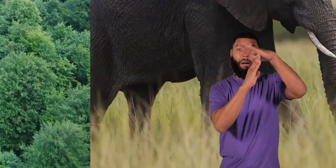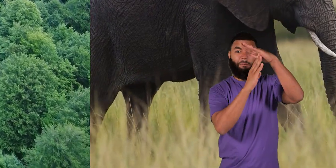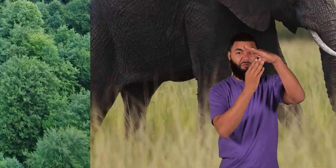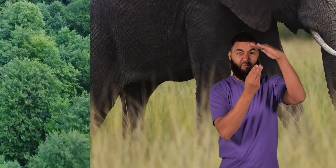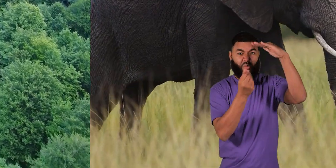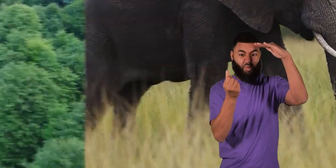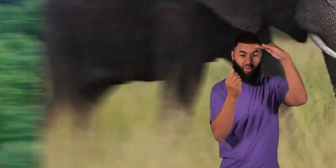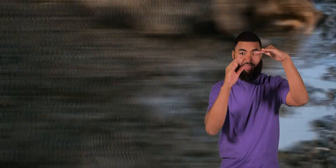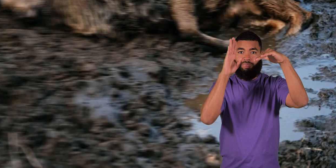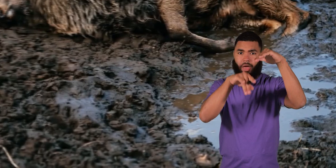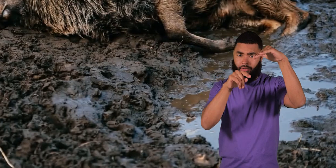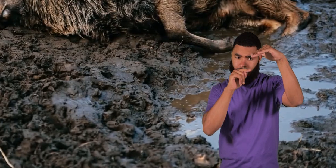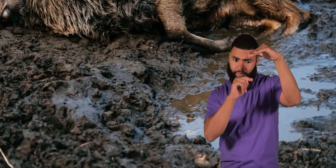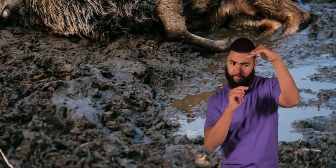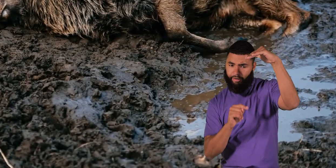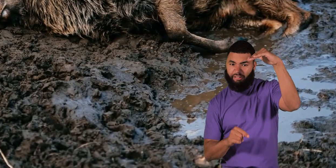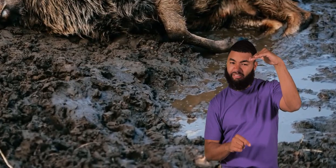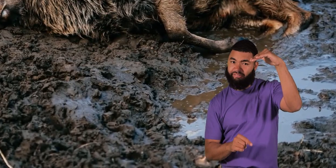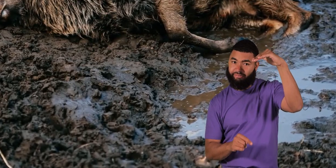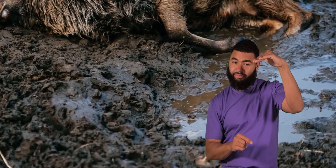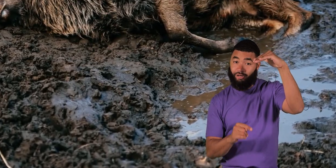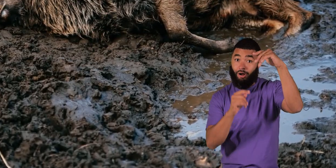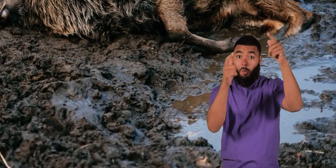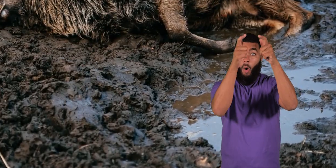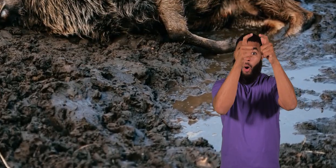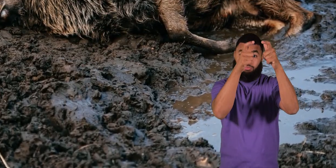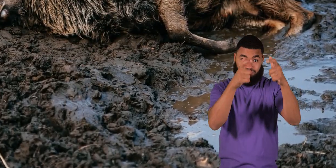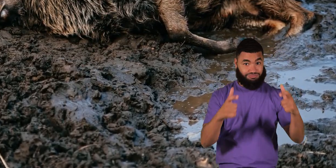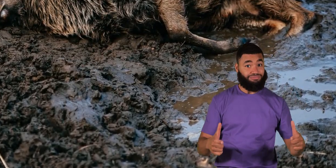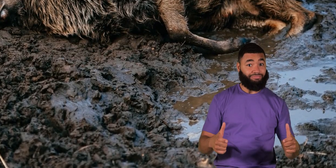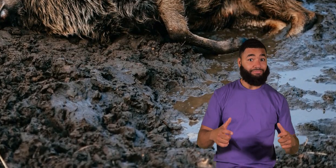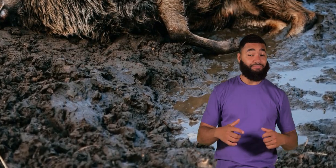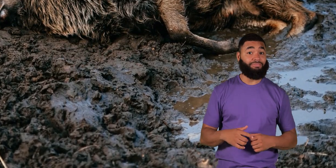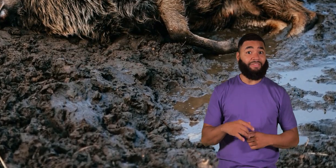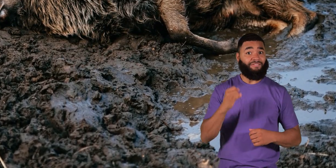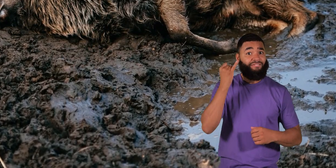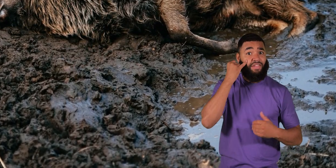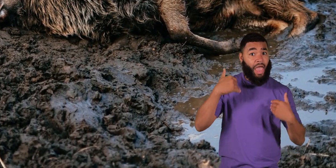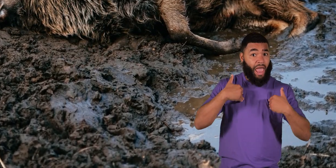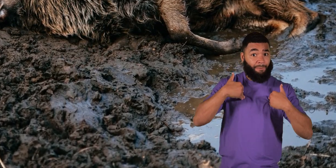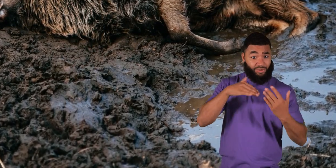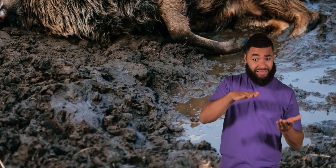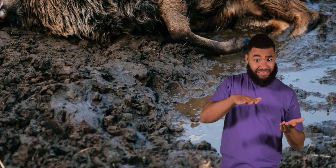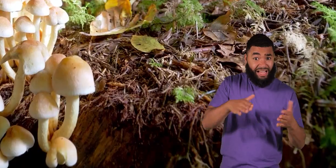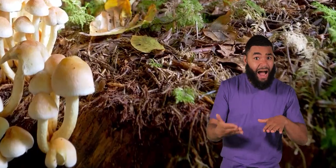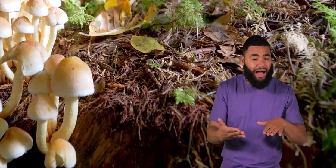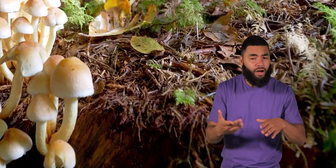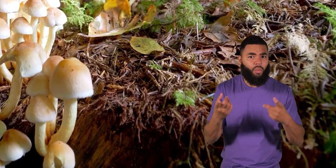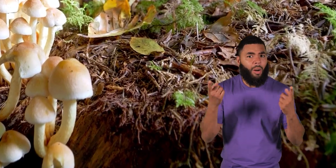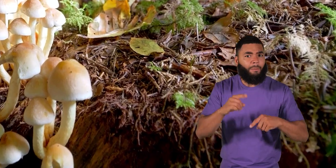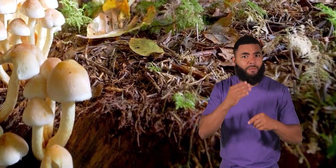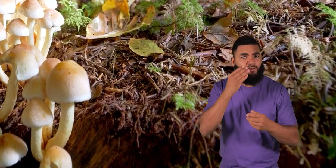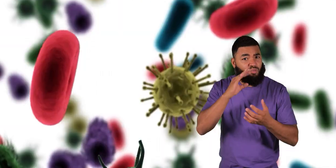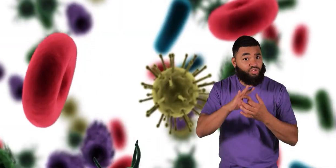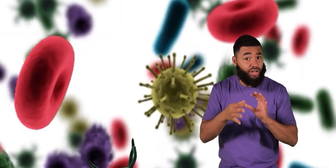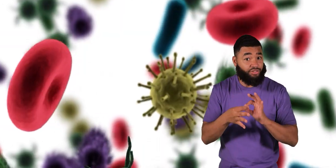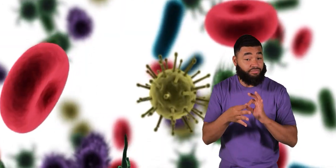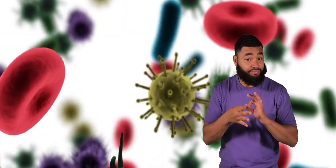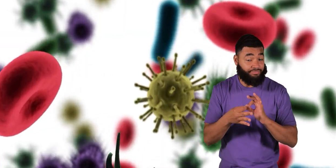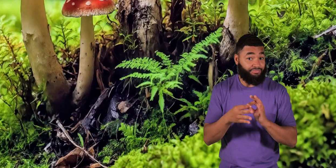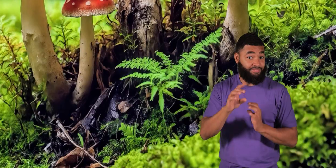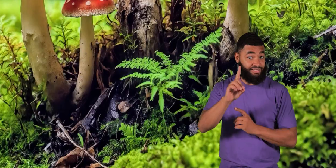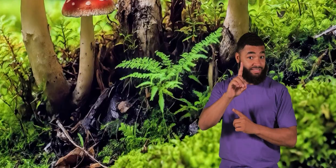herbivores. What happens to a food chain when an animal dies? B. Decomposers, like